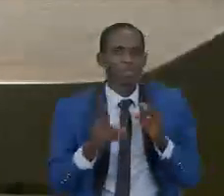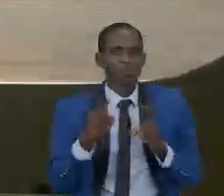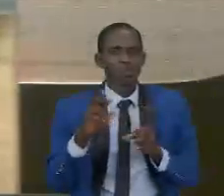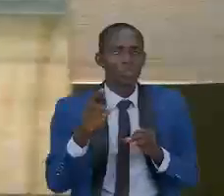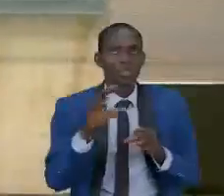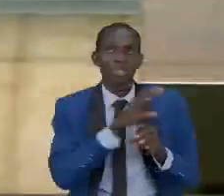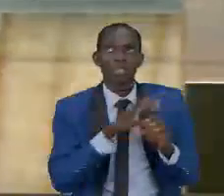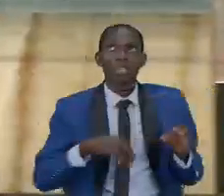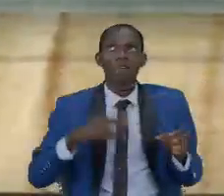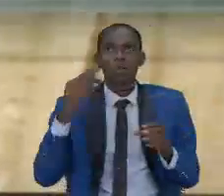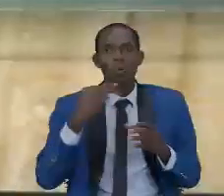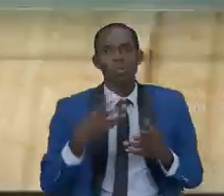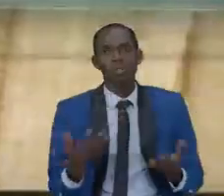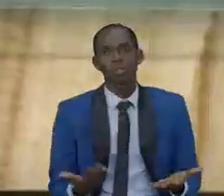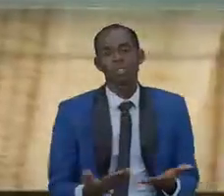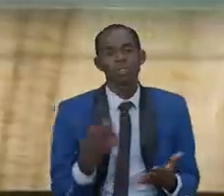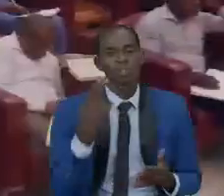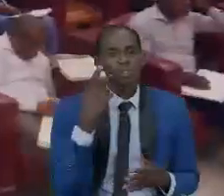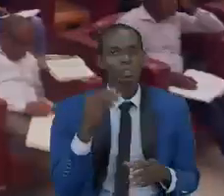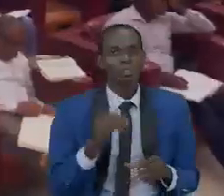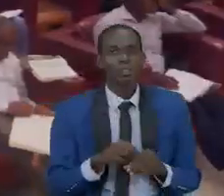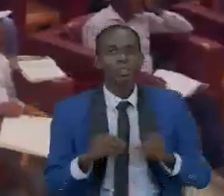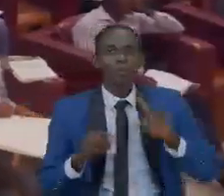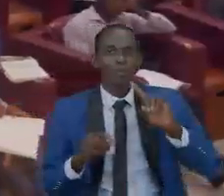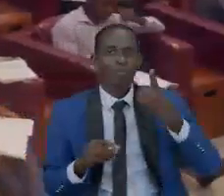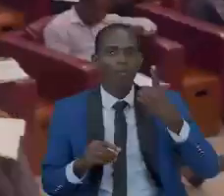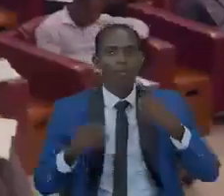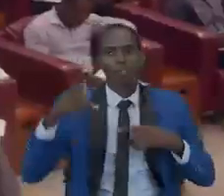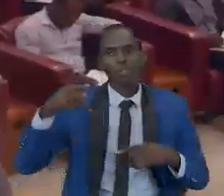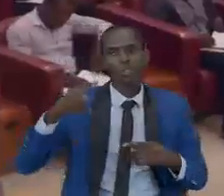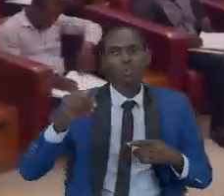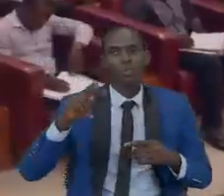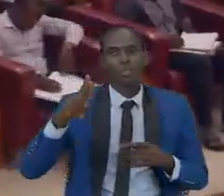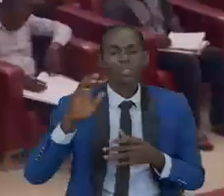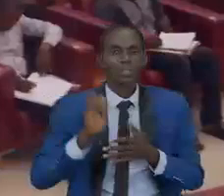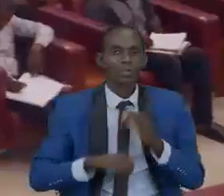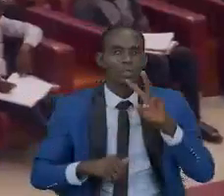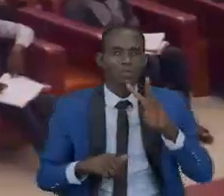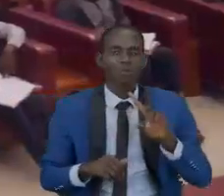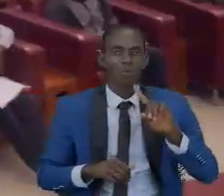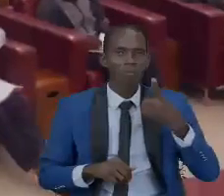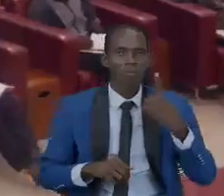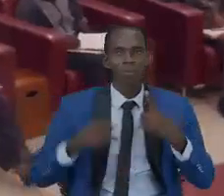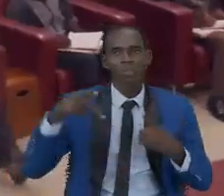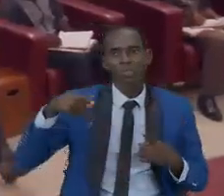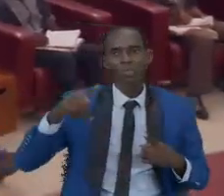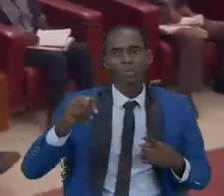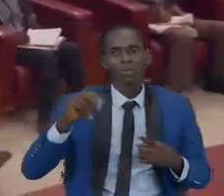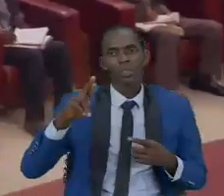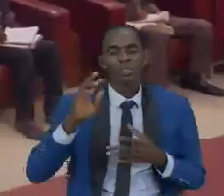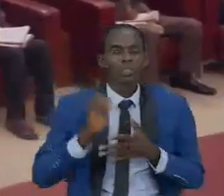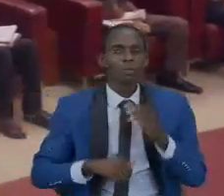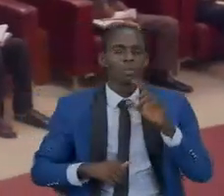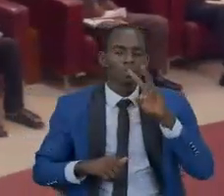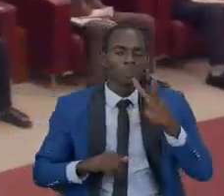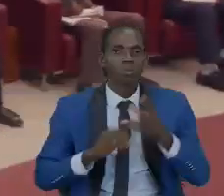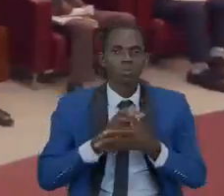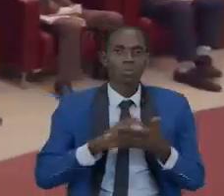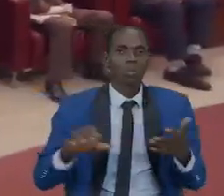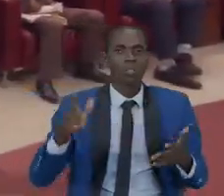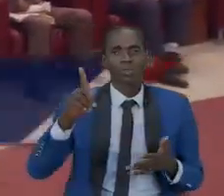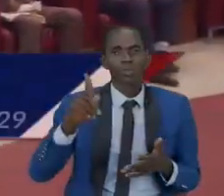we're looking at First Peter chapter 2 and I'm reading from verse 21 First Peter chapter 2 verse 21